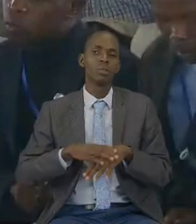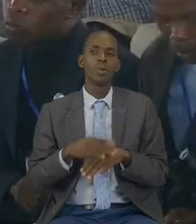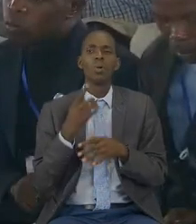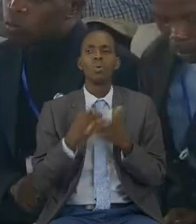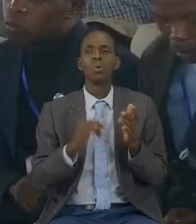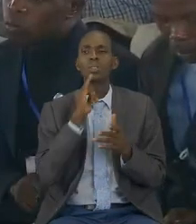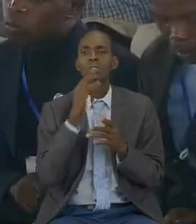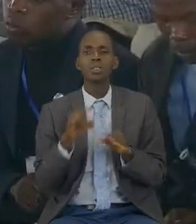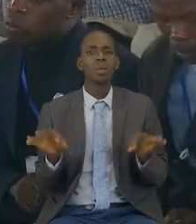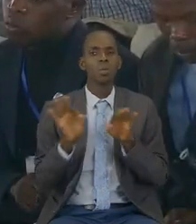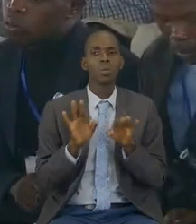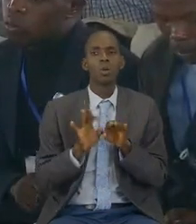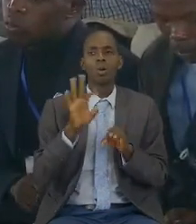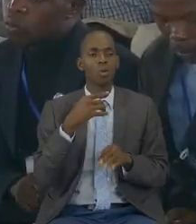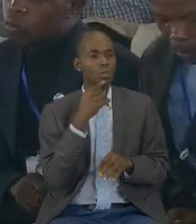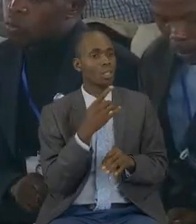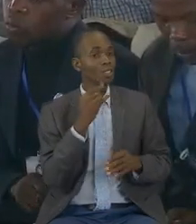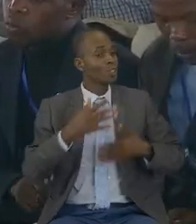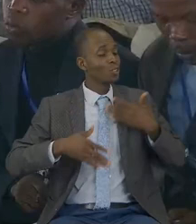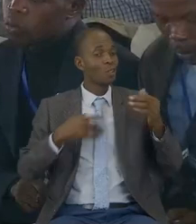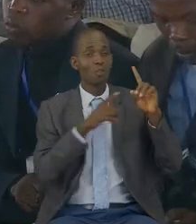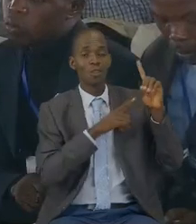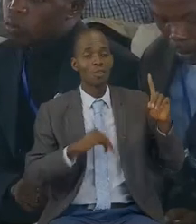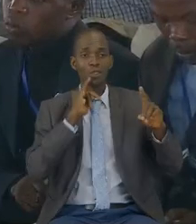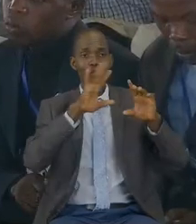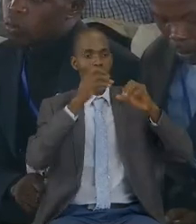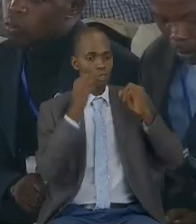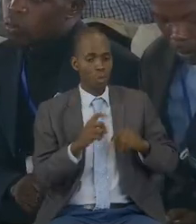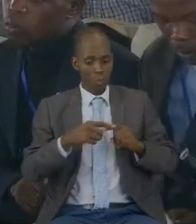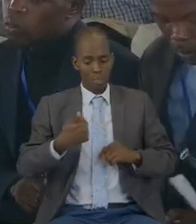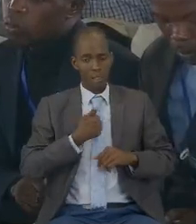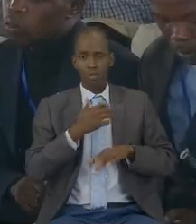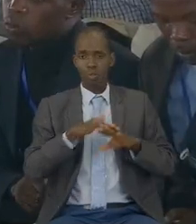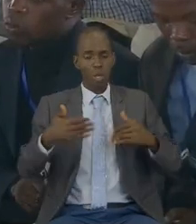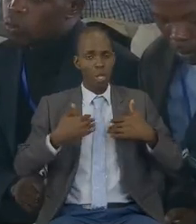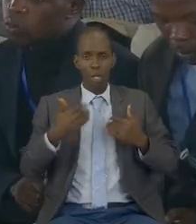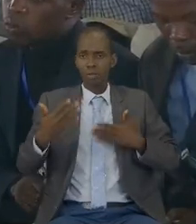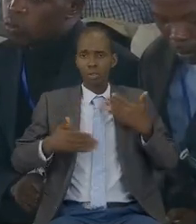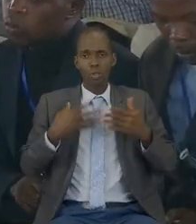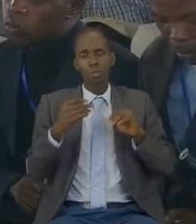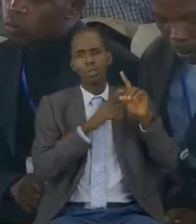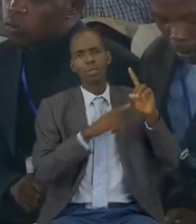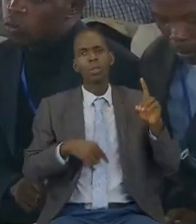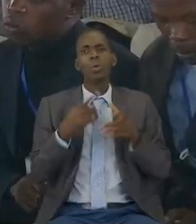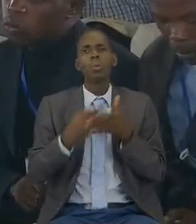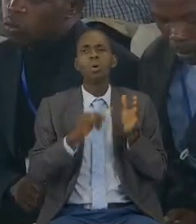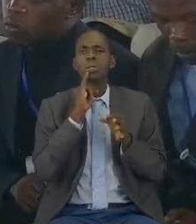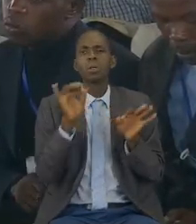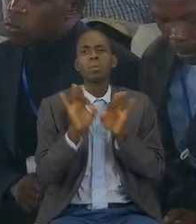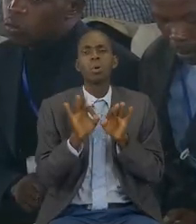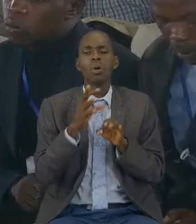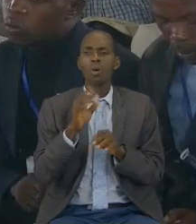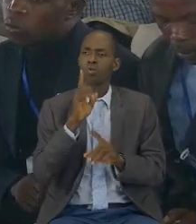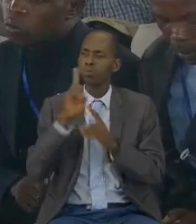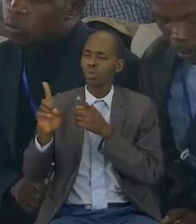of the Lord is your strength, and you don't have the joy yourself? What's the use of talking to other people to have